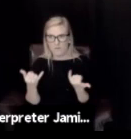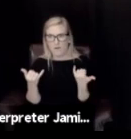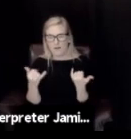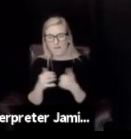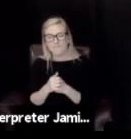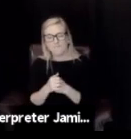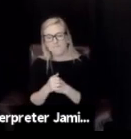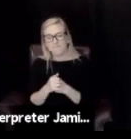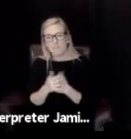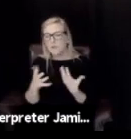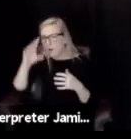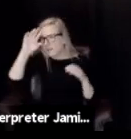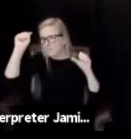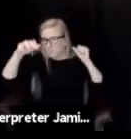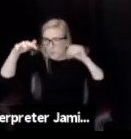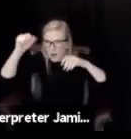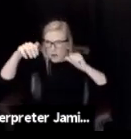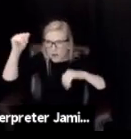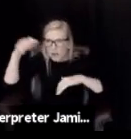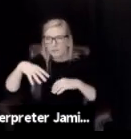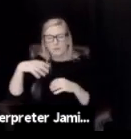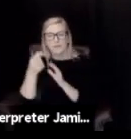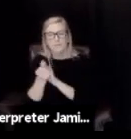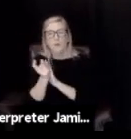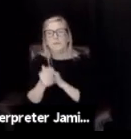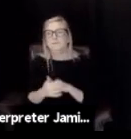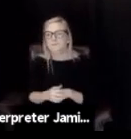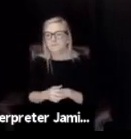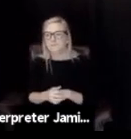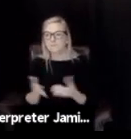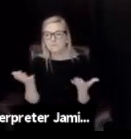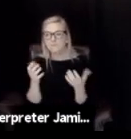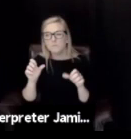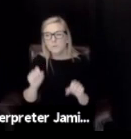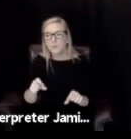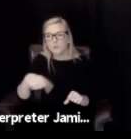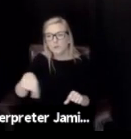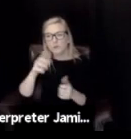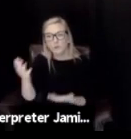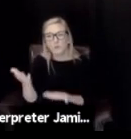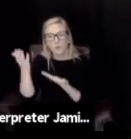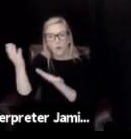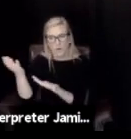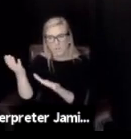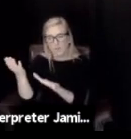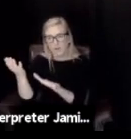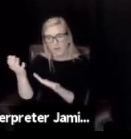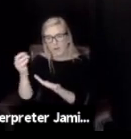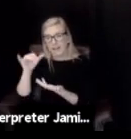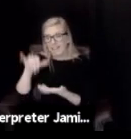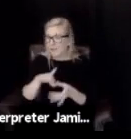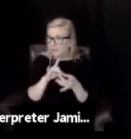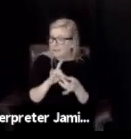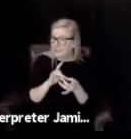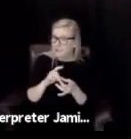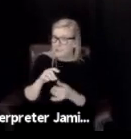a brainstorming session, right? What could you offer them that would deal with sexual harassment,